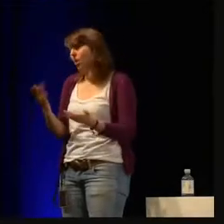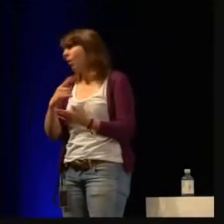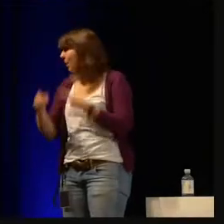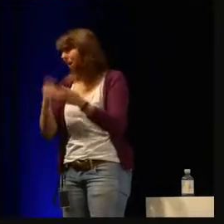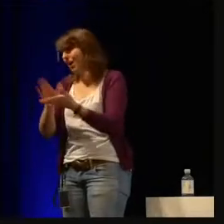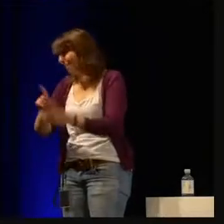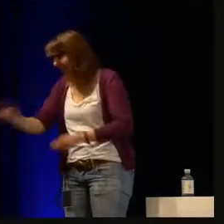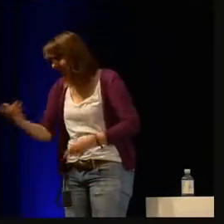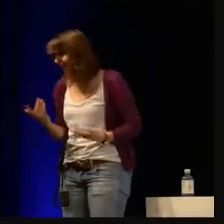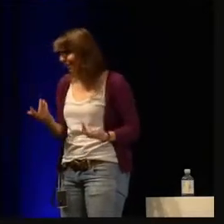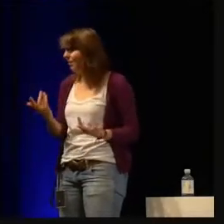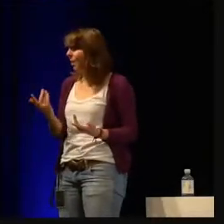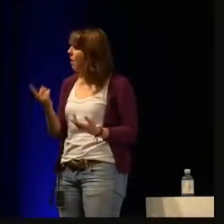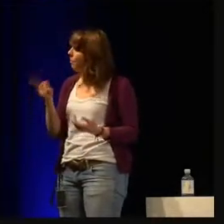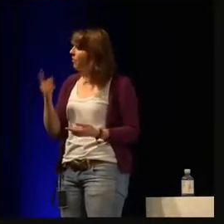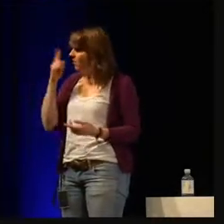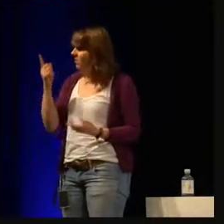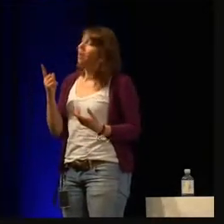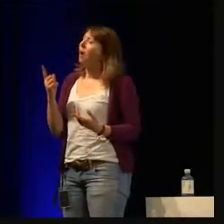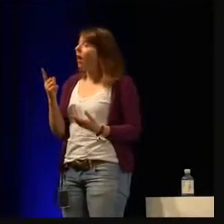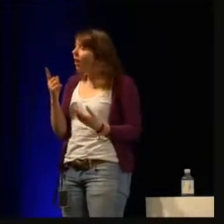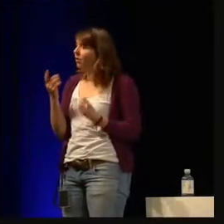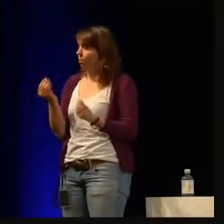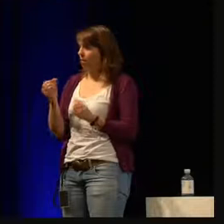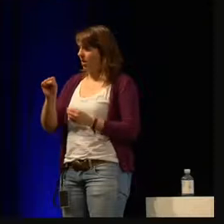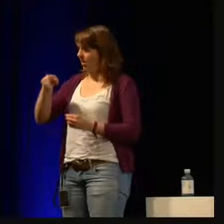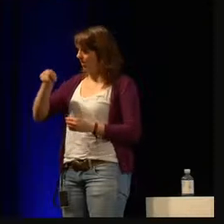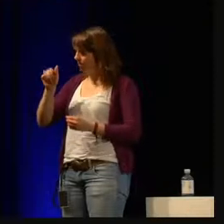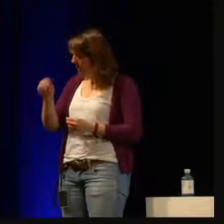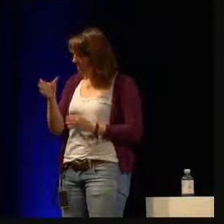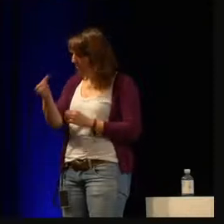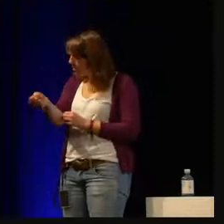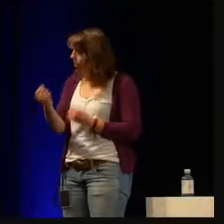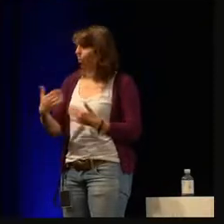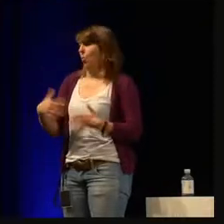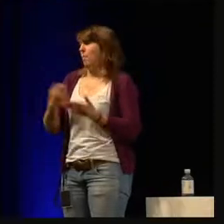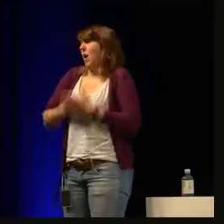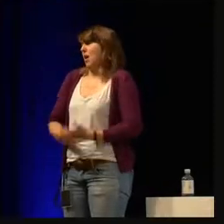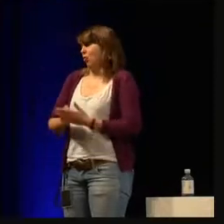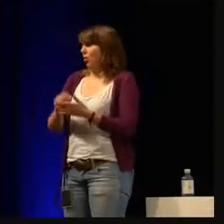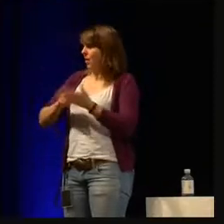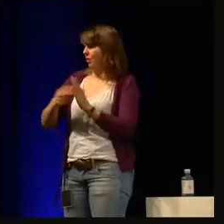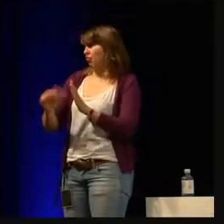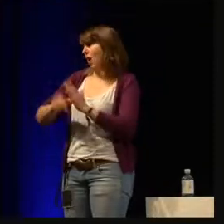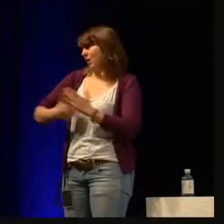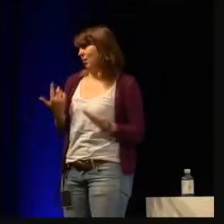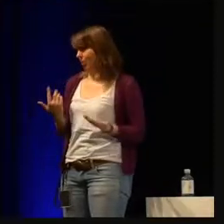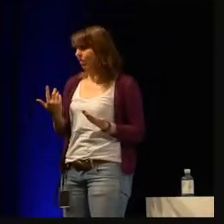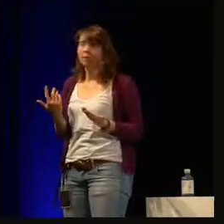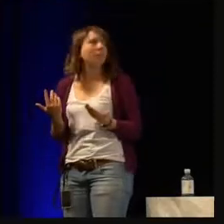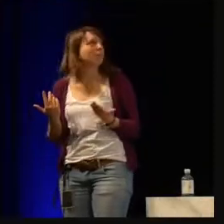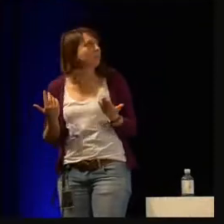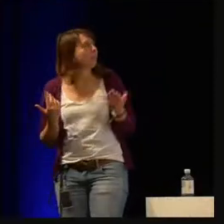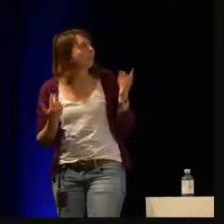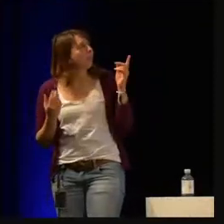spam. Sometimes it works, sometimes it doesn't. We would like to look at the technical setup behind it, which is